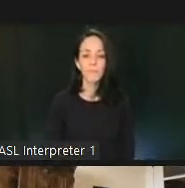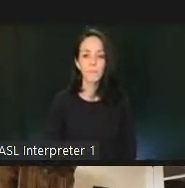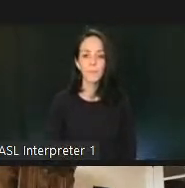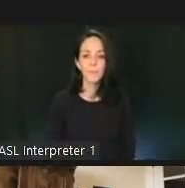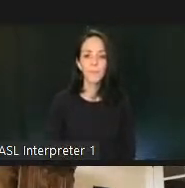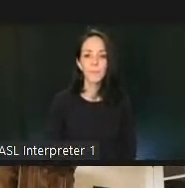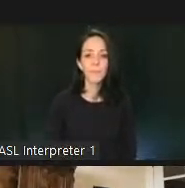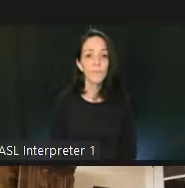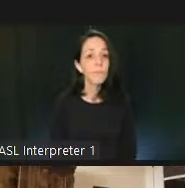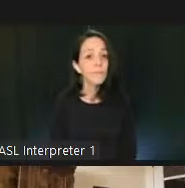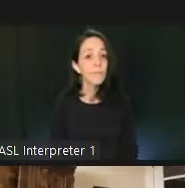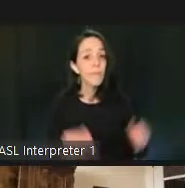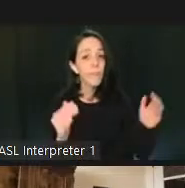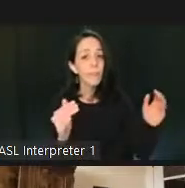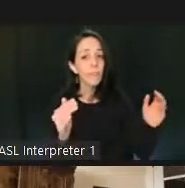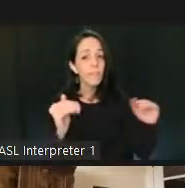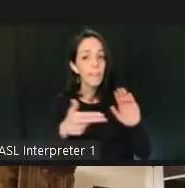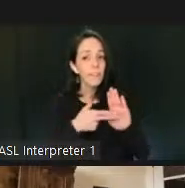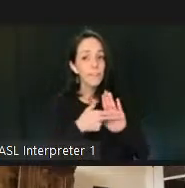Next slide.